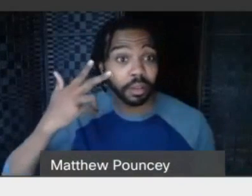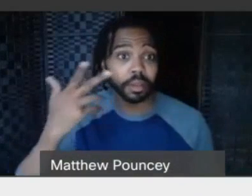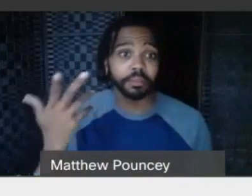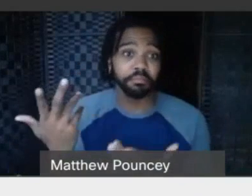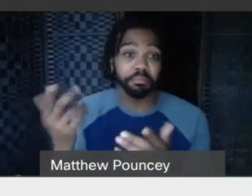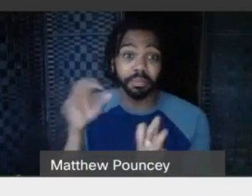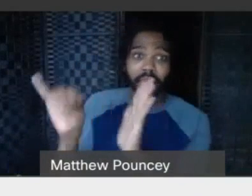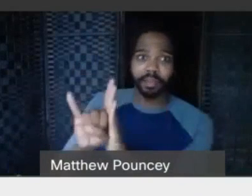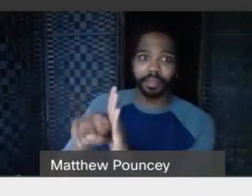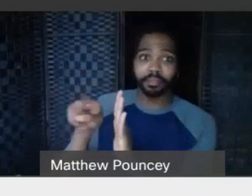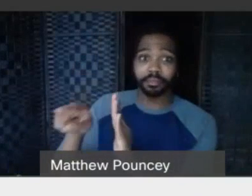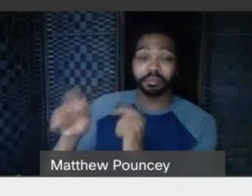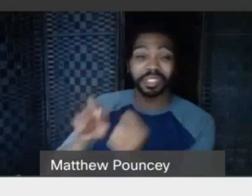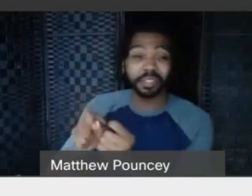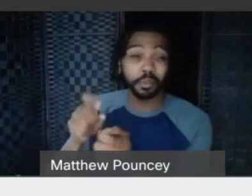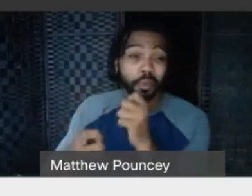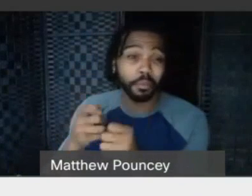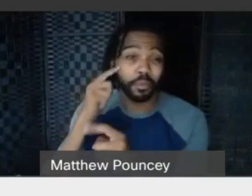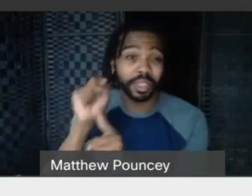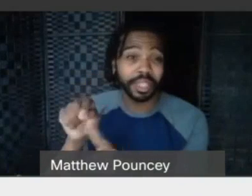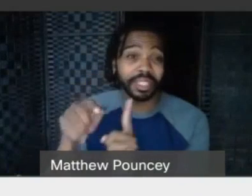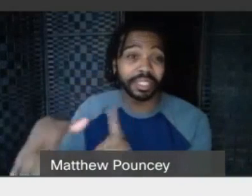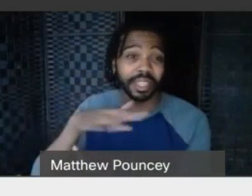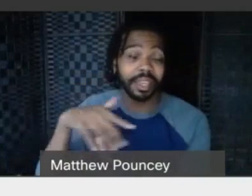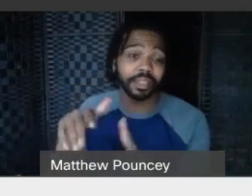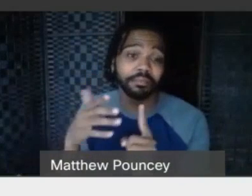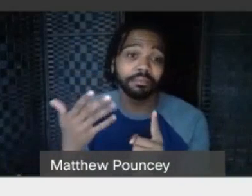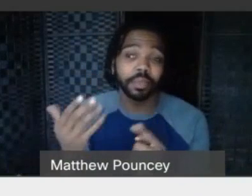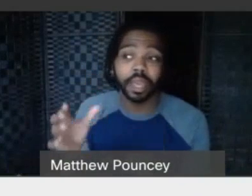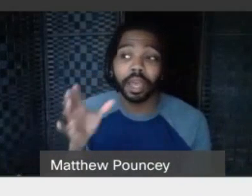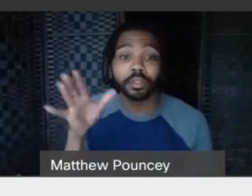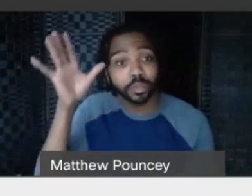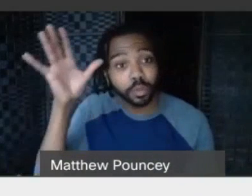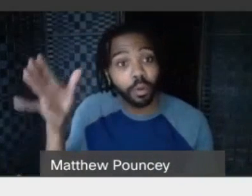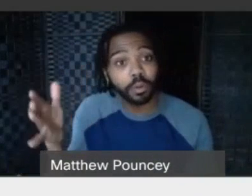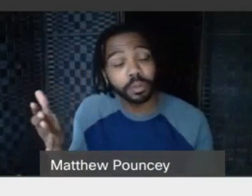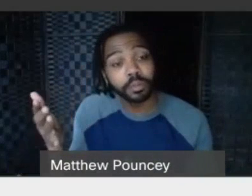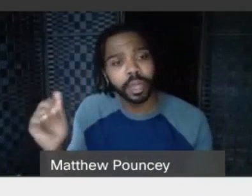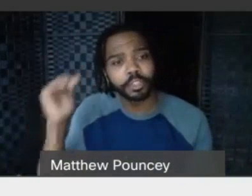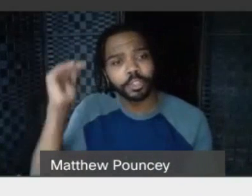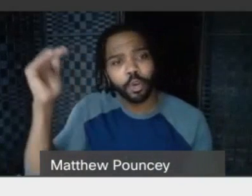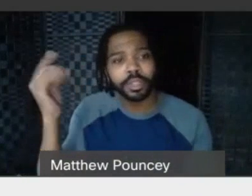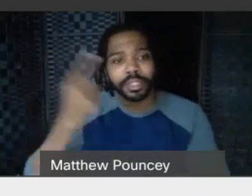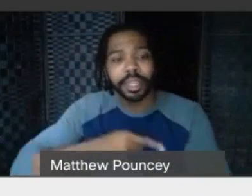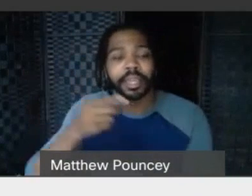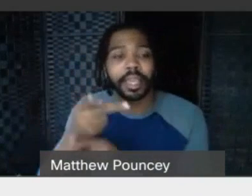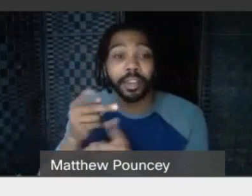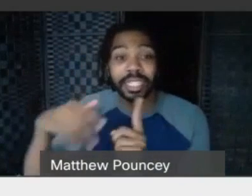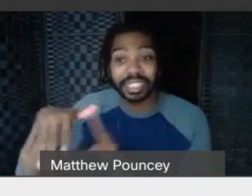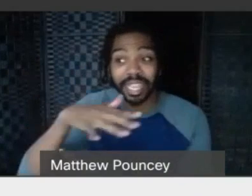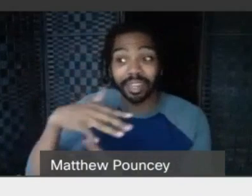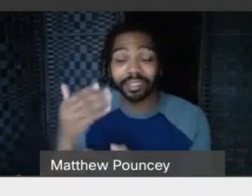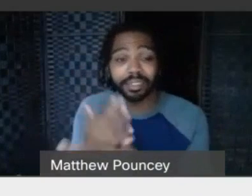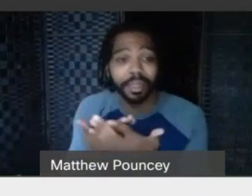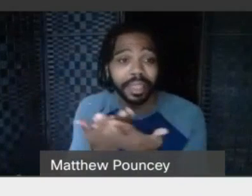a particular problem in that setting, in adult daycare settings, and there tends to be outbreaks or things that, you know, can't be